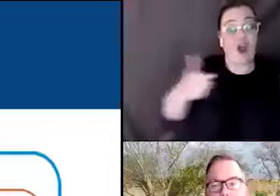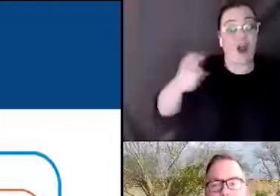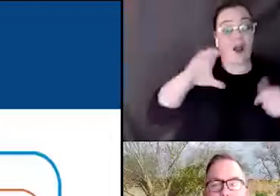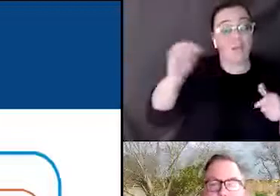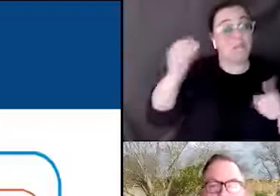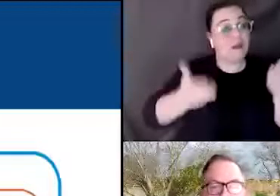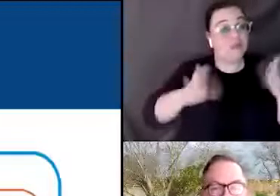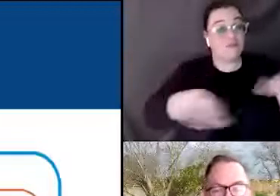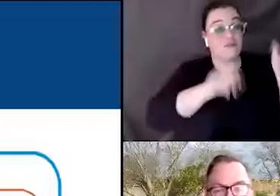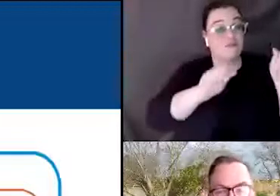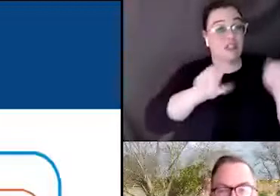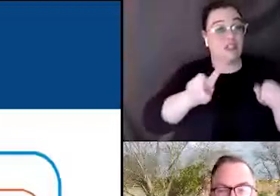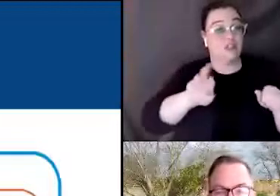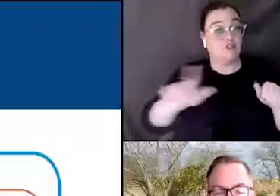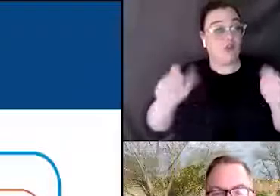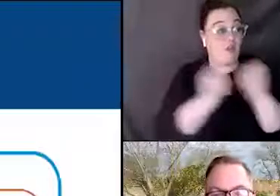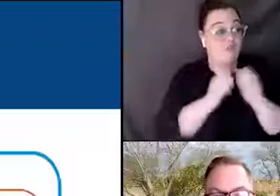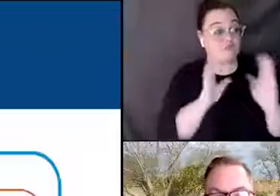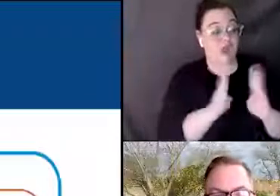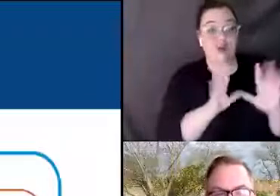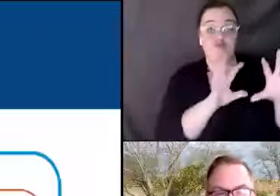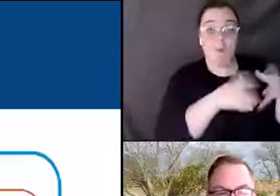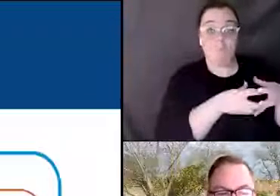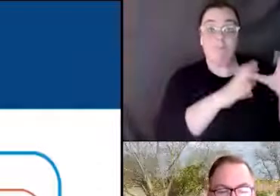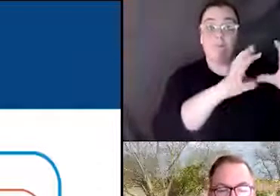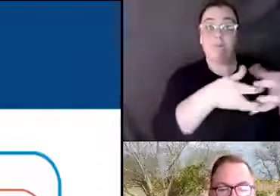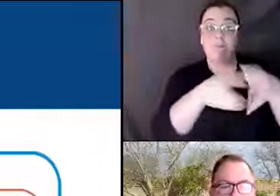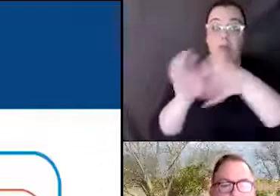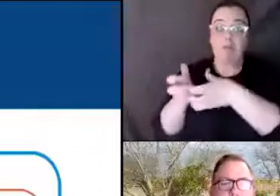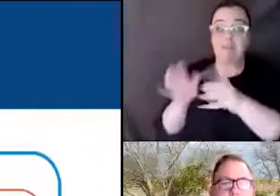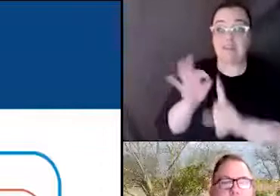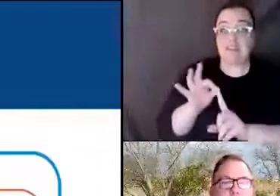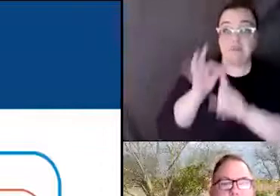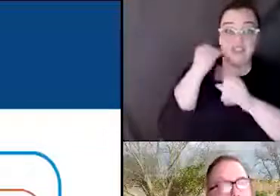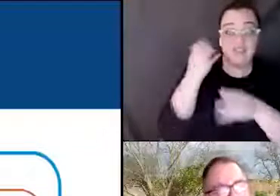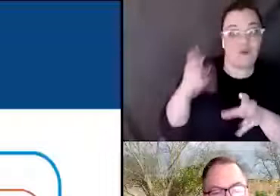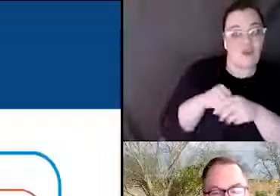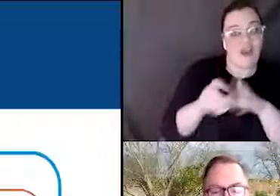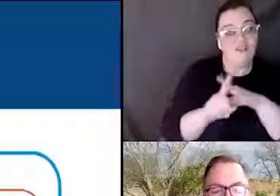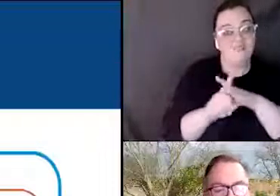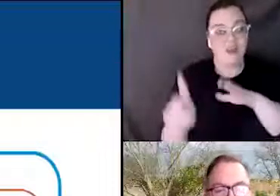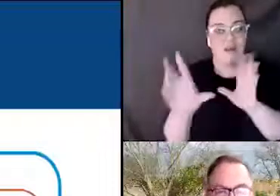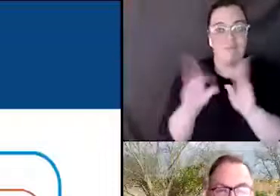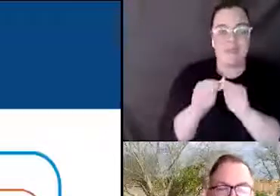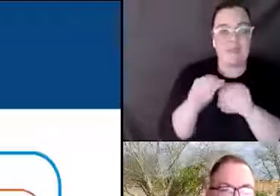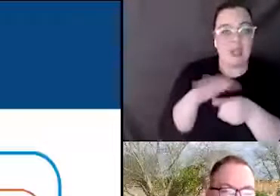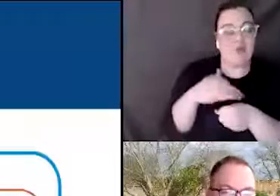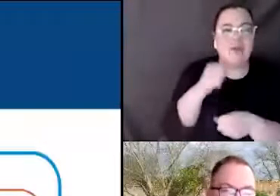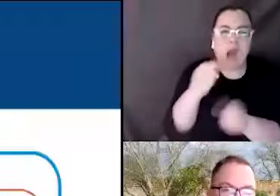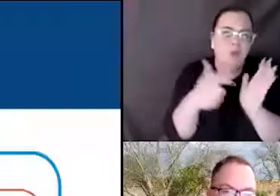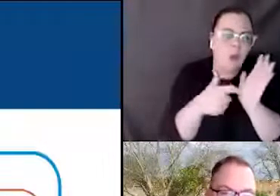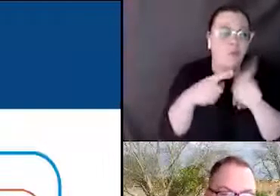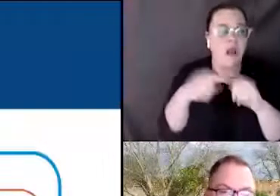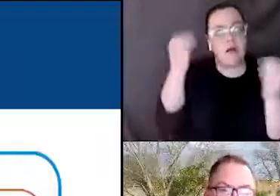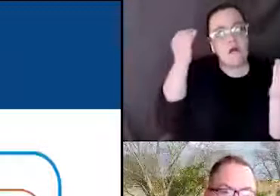drills in smaller groups, especially if you include evacuation to a meeting area. Not required, but if you do that, you may want to